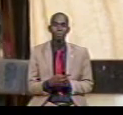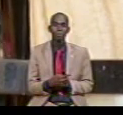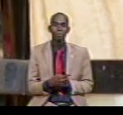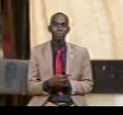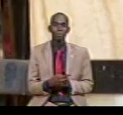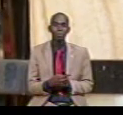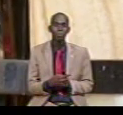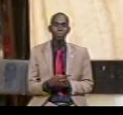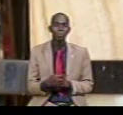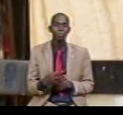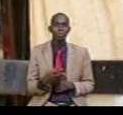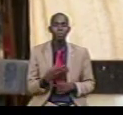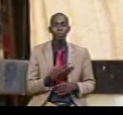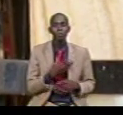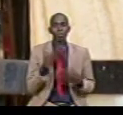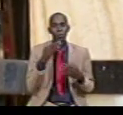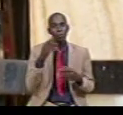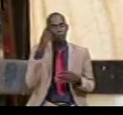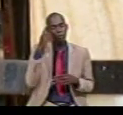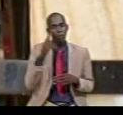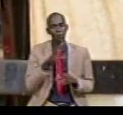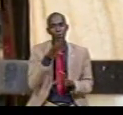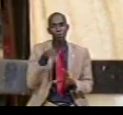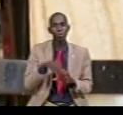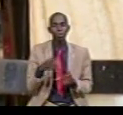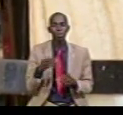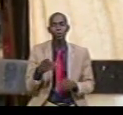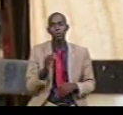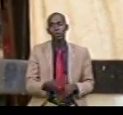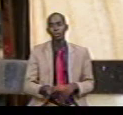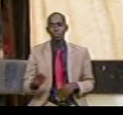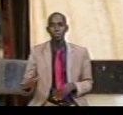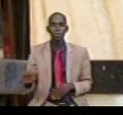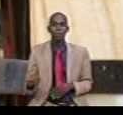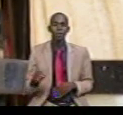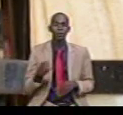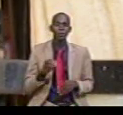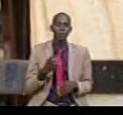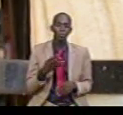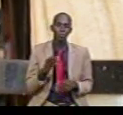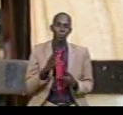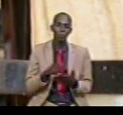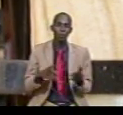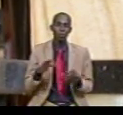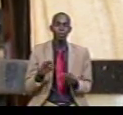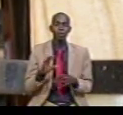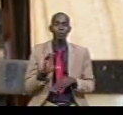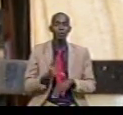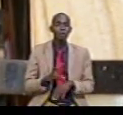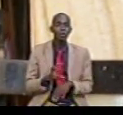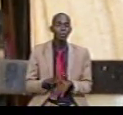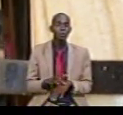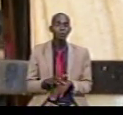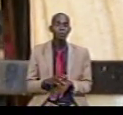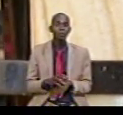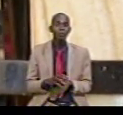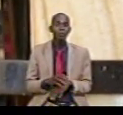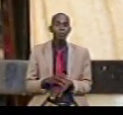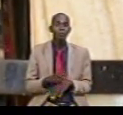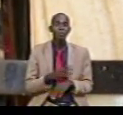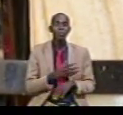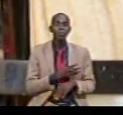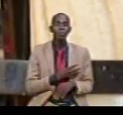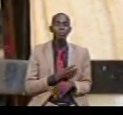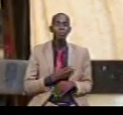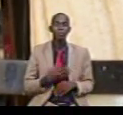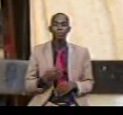you, sir, for the inclusion of children in the plans and progress of the church. To our dear mommy,